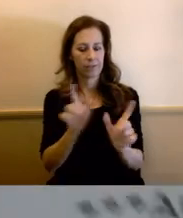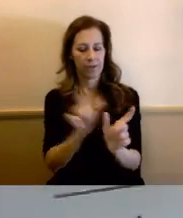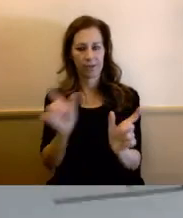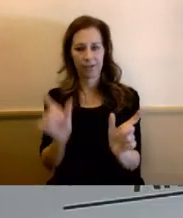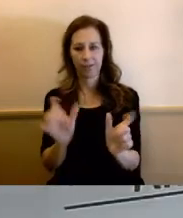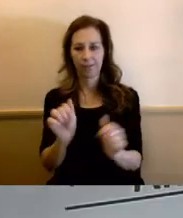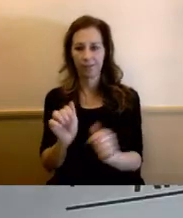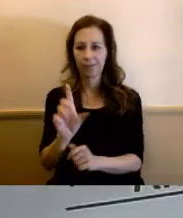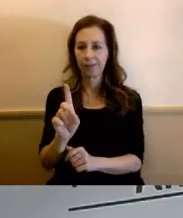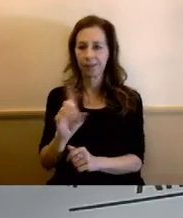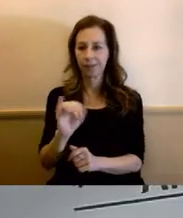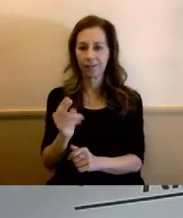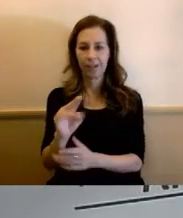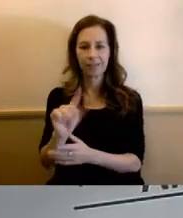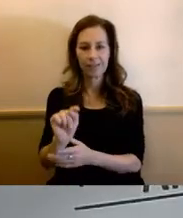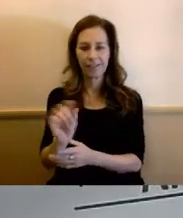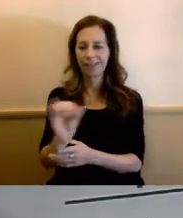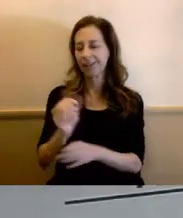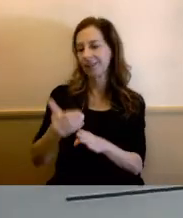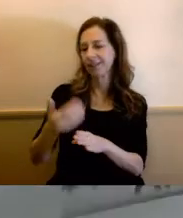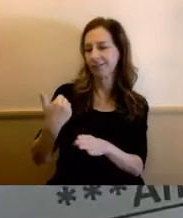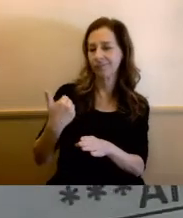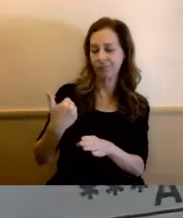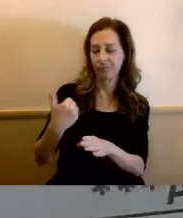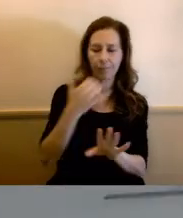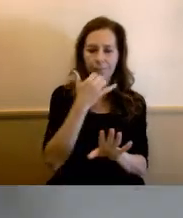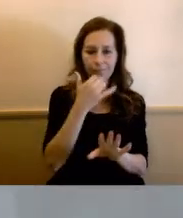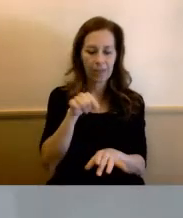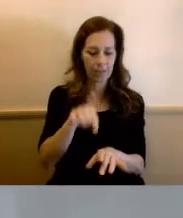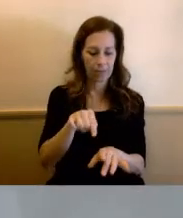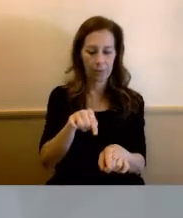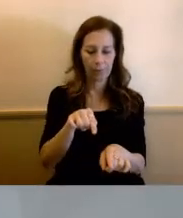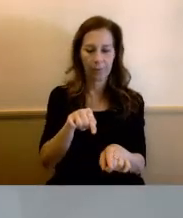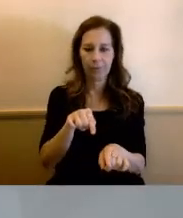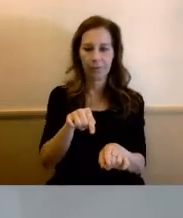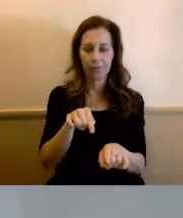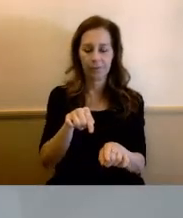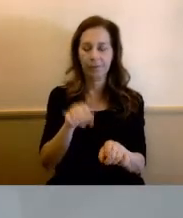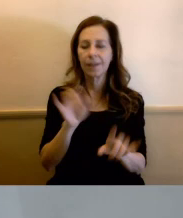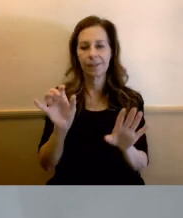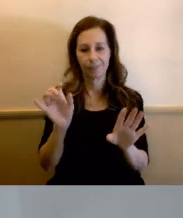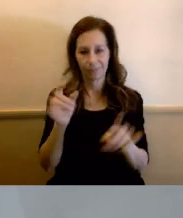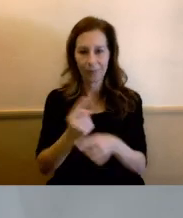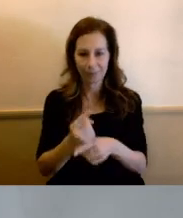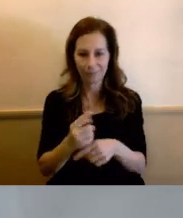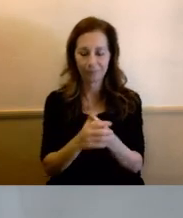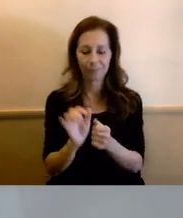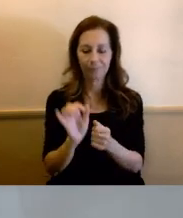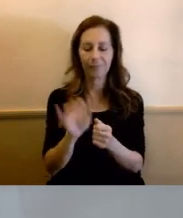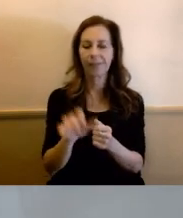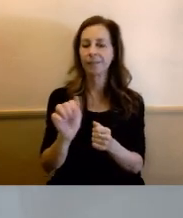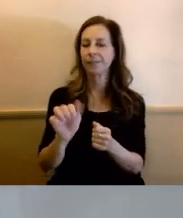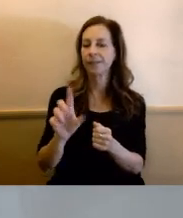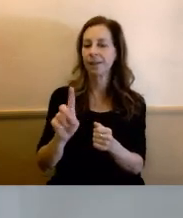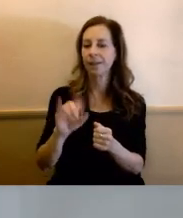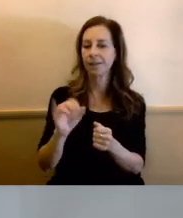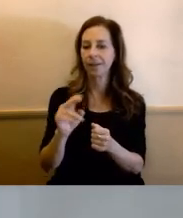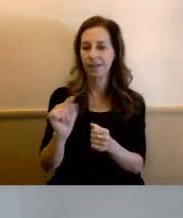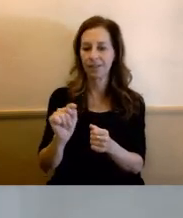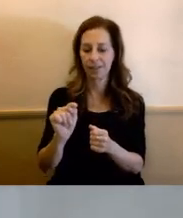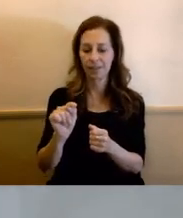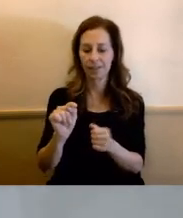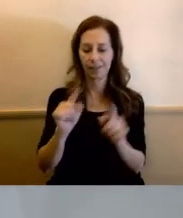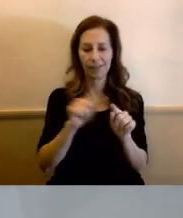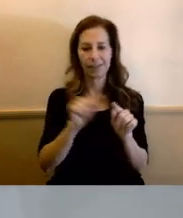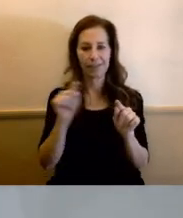one. Oh, sorry, these ones are cross. Oh yeah, these are adjacent, they're right next to each other. This one was right next to